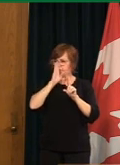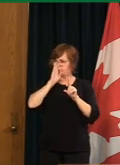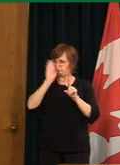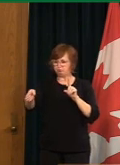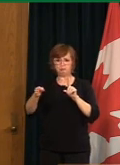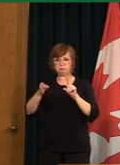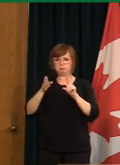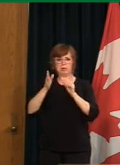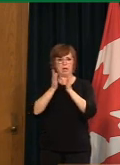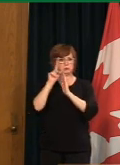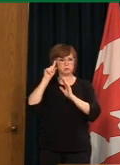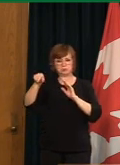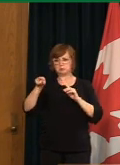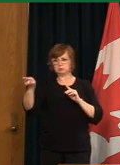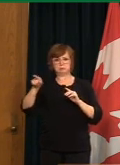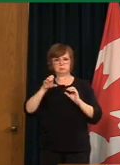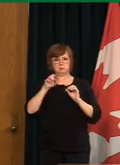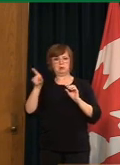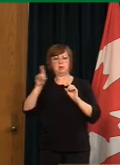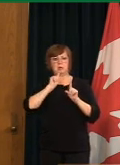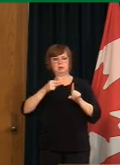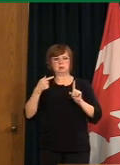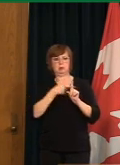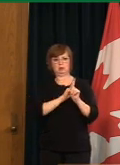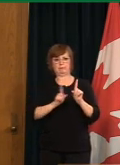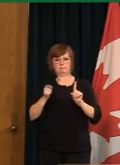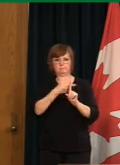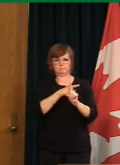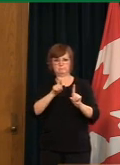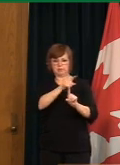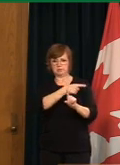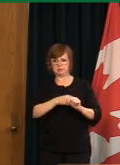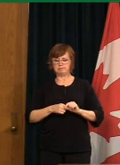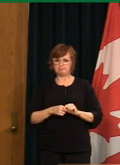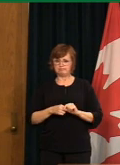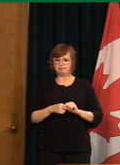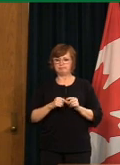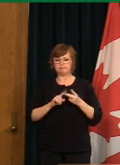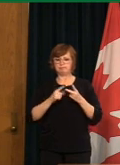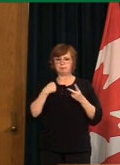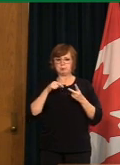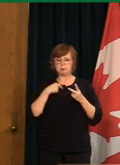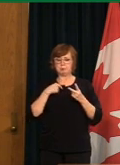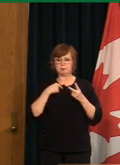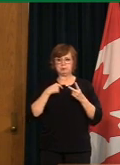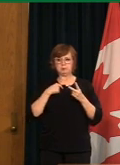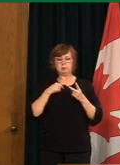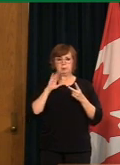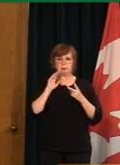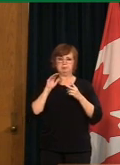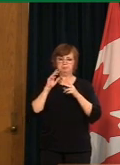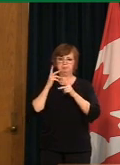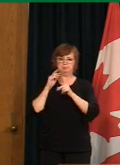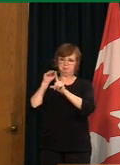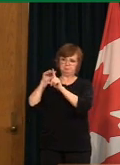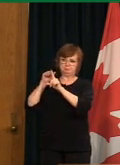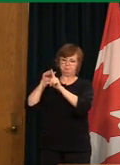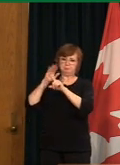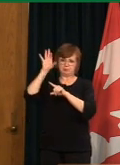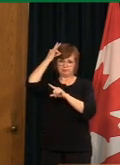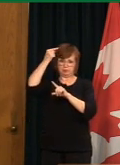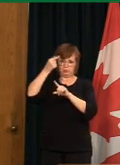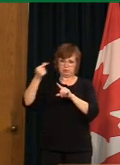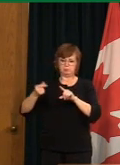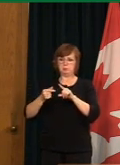we will continue to press the Prime Minister and the federal government to provide greater clarity and to do our part to ensure that all